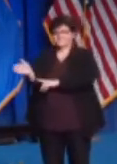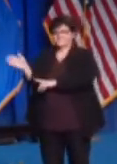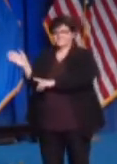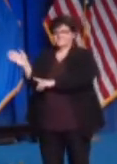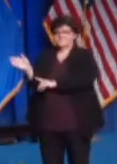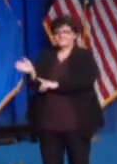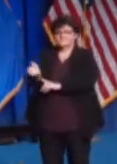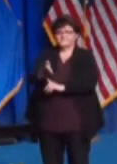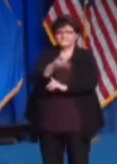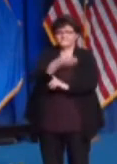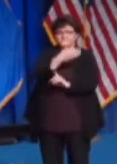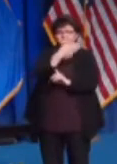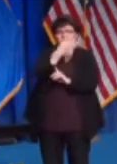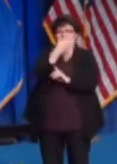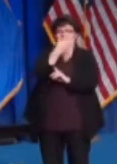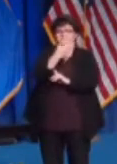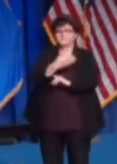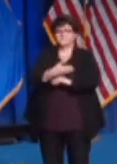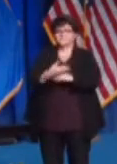wave